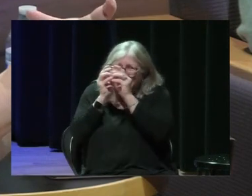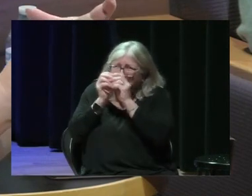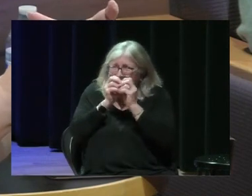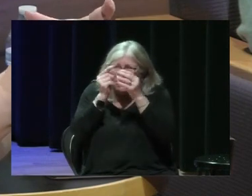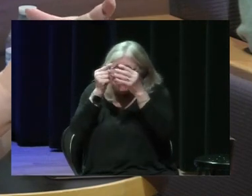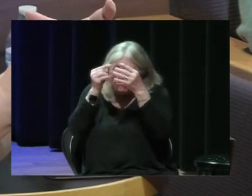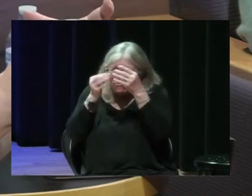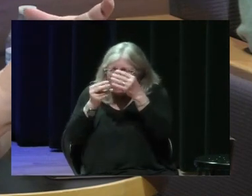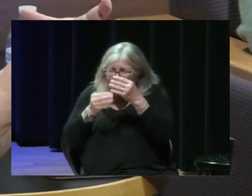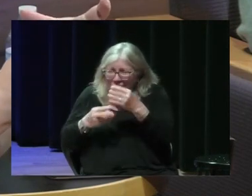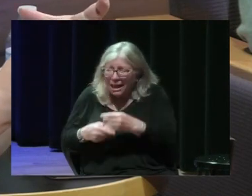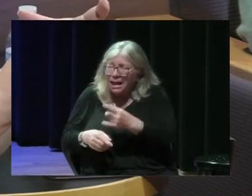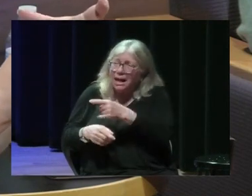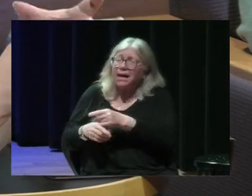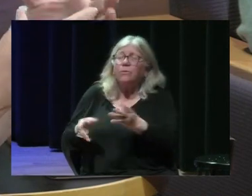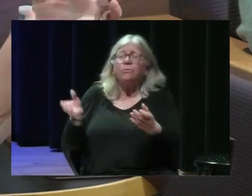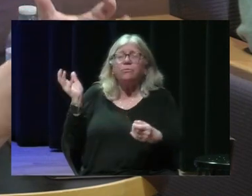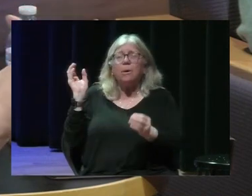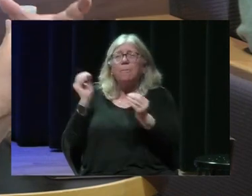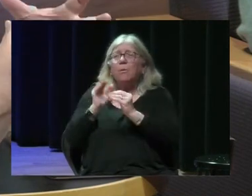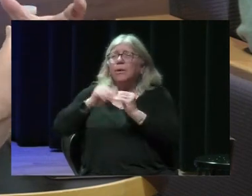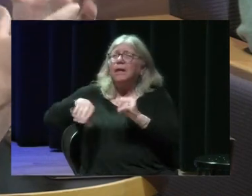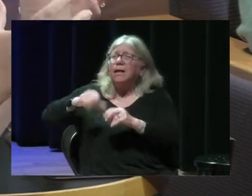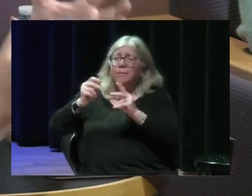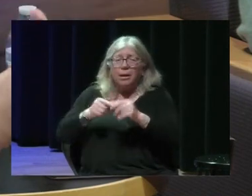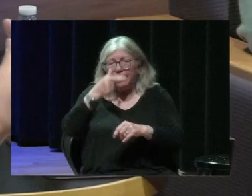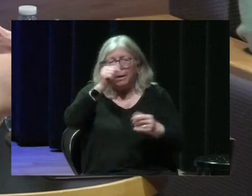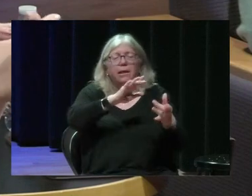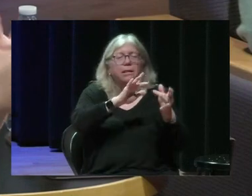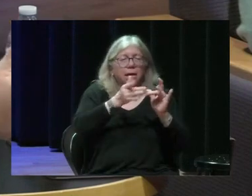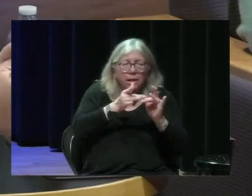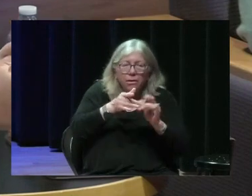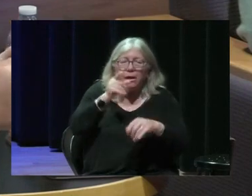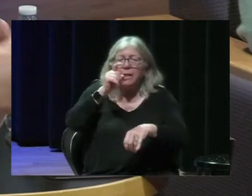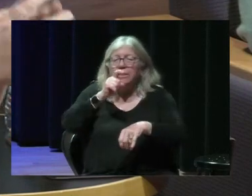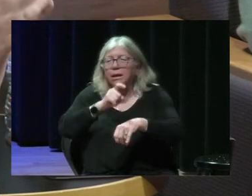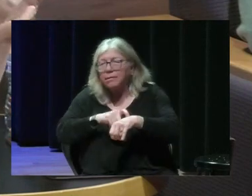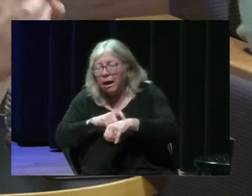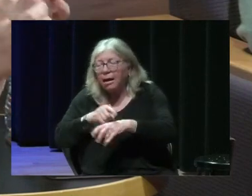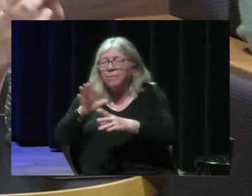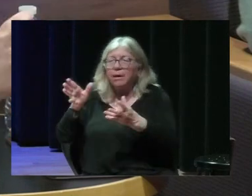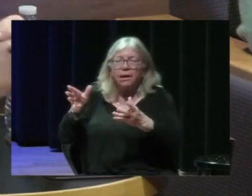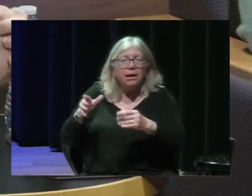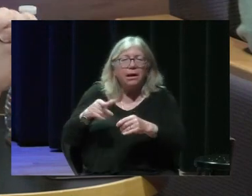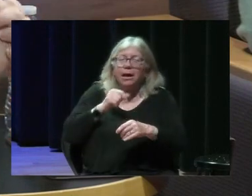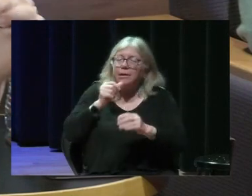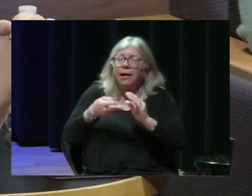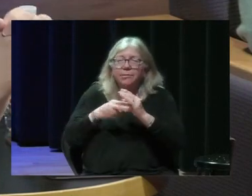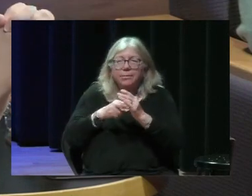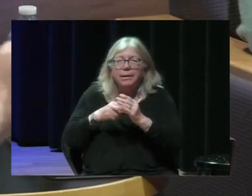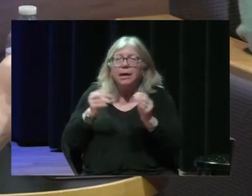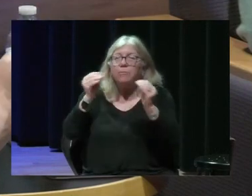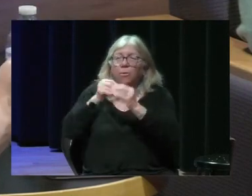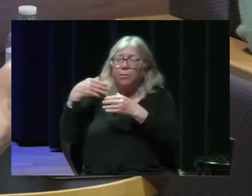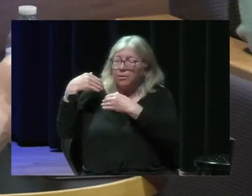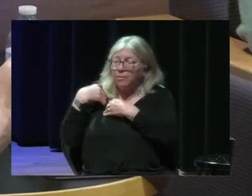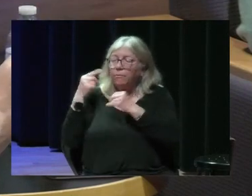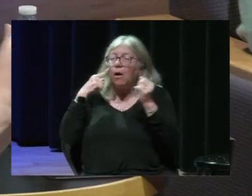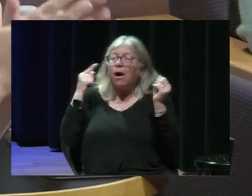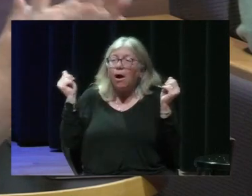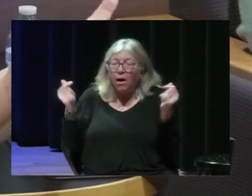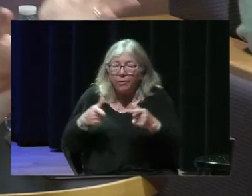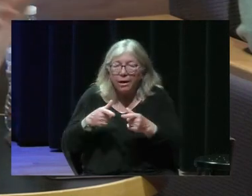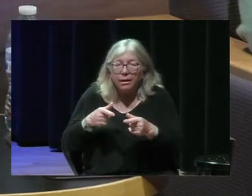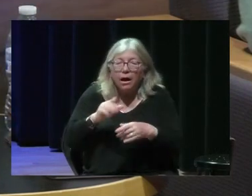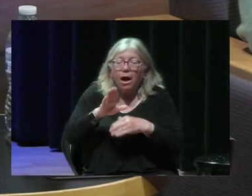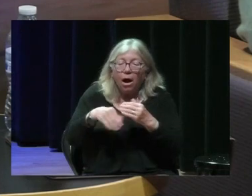than anyone in human history has. Because the internet and the time at which you were born, that doesn't mean you have a greater responsibility for all of it